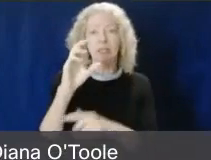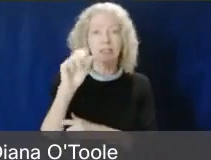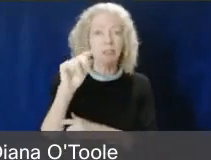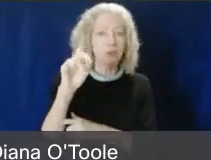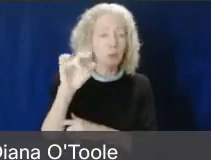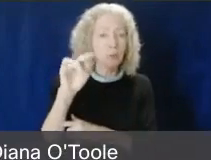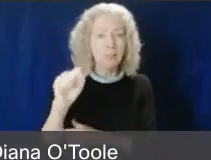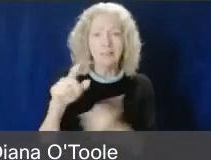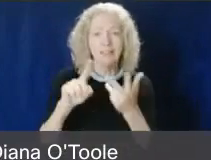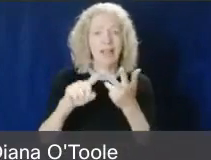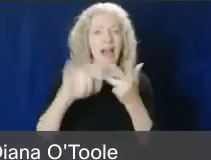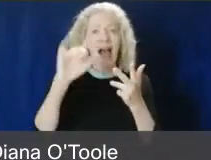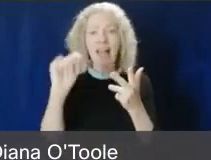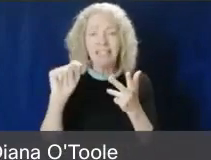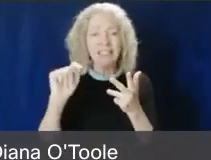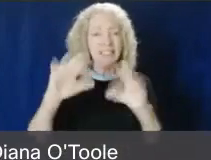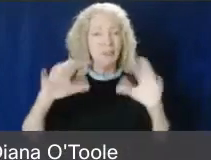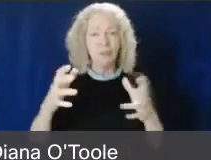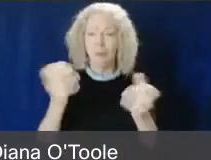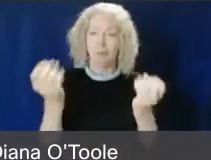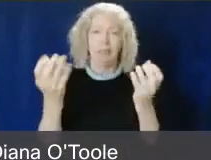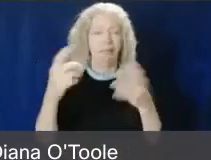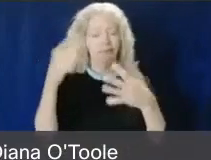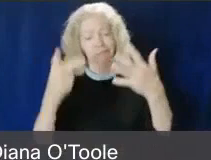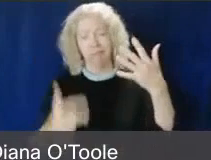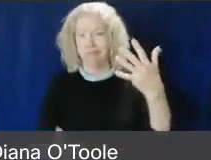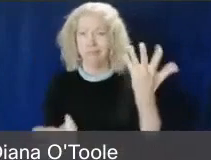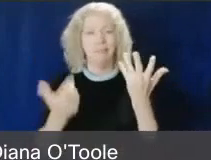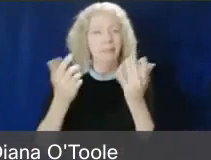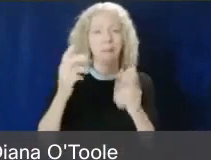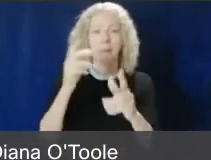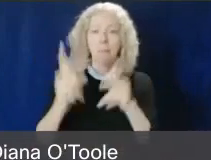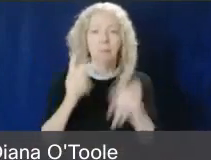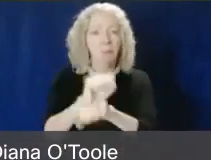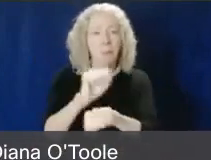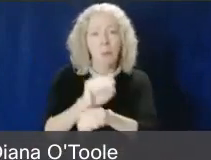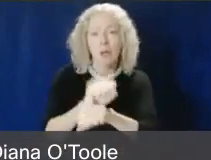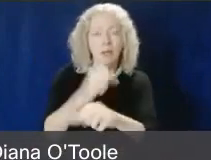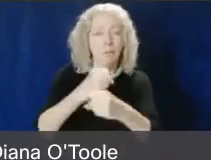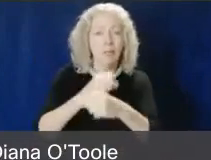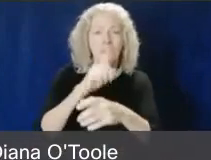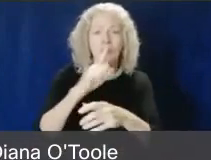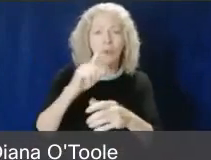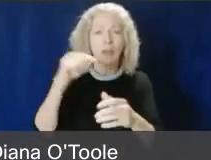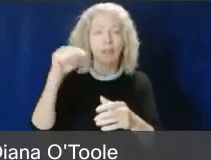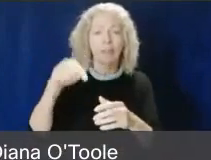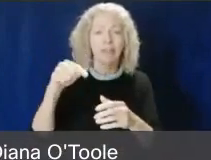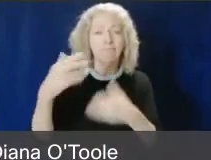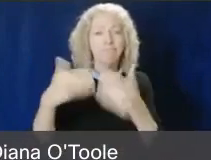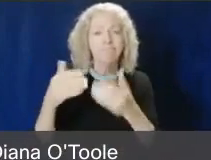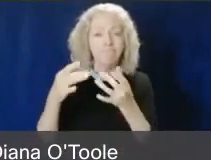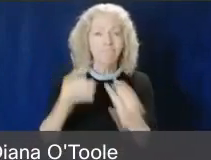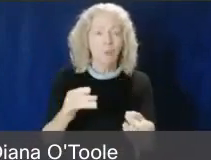and CEDL, a lot of hard work has gone into making this morning work well, and thank you for that as well.